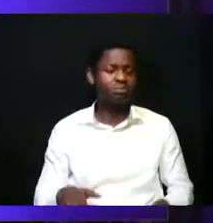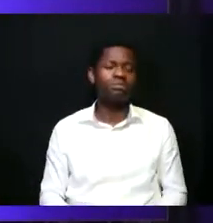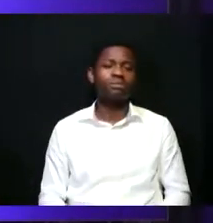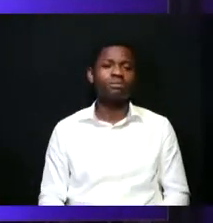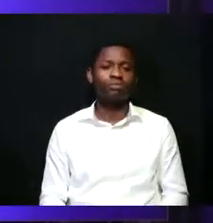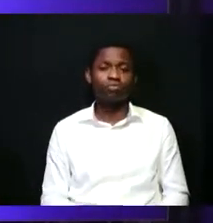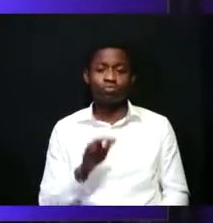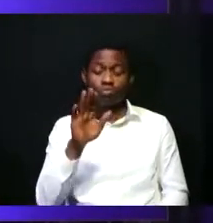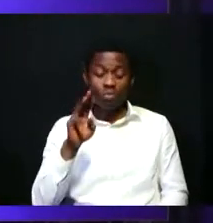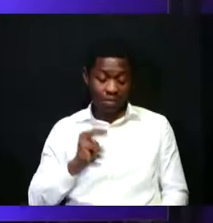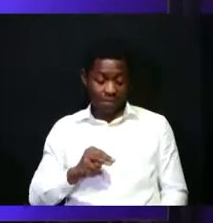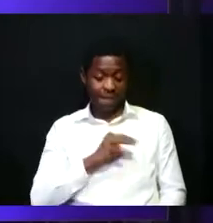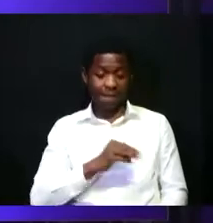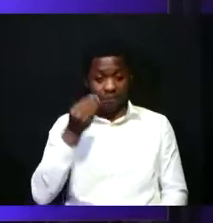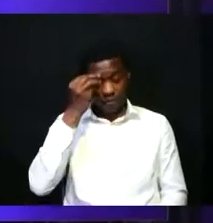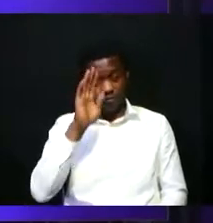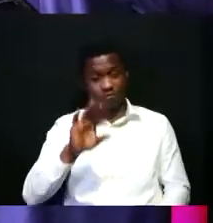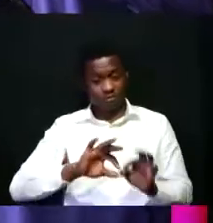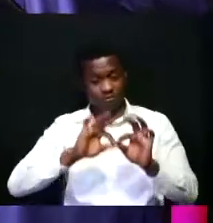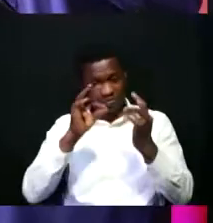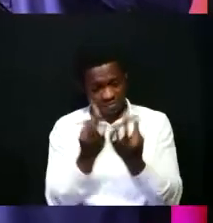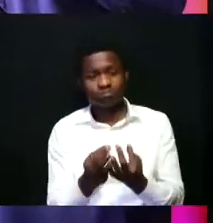member of your household. Now,